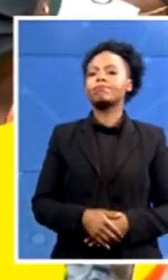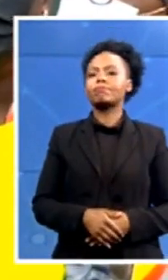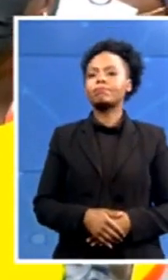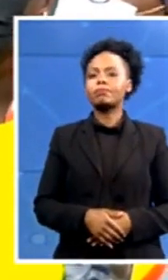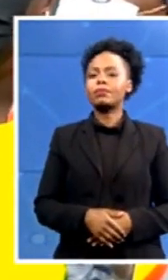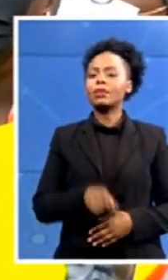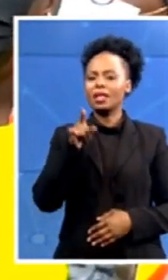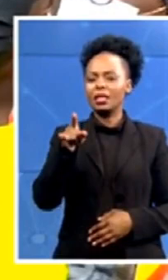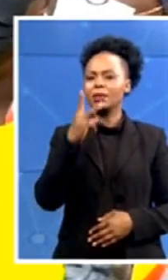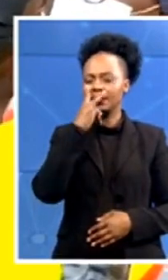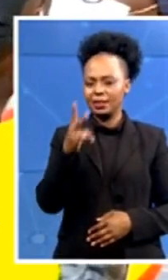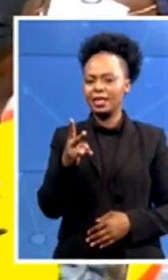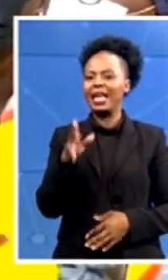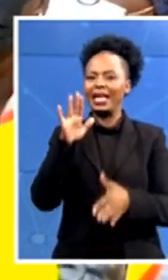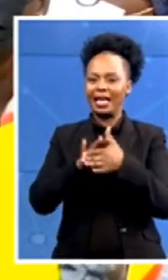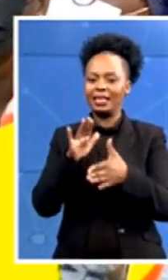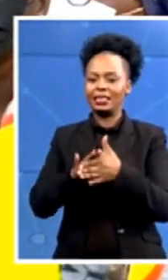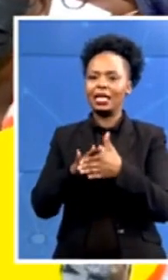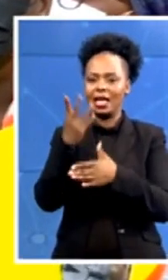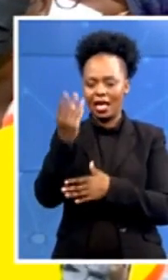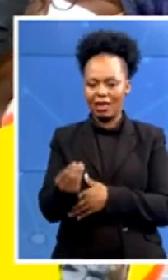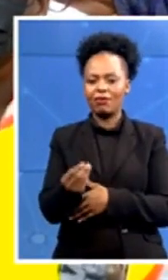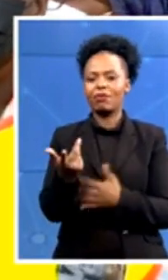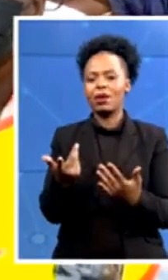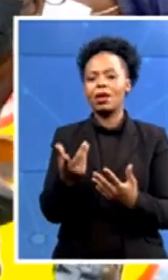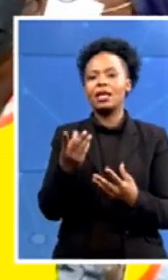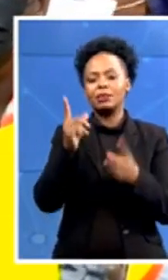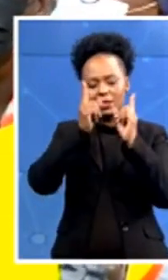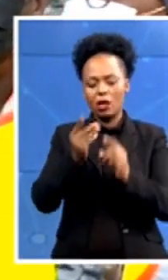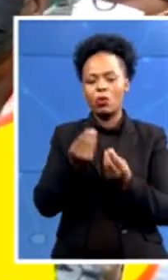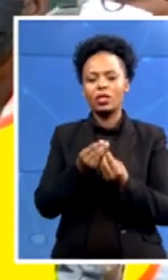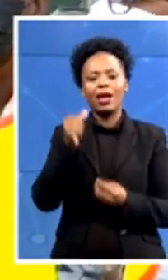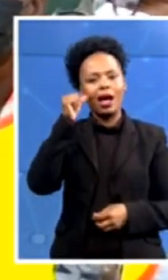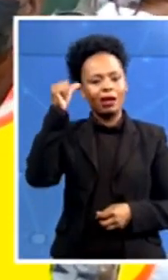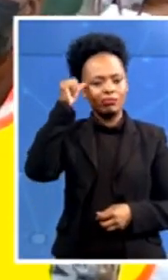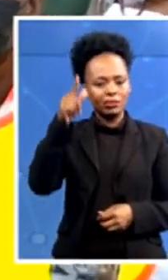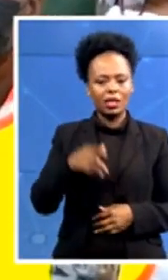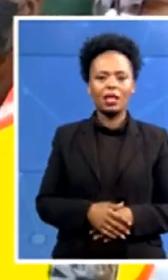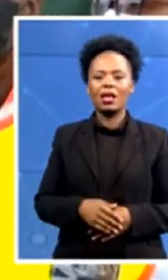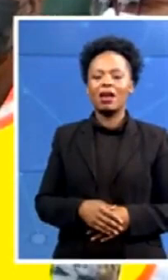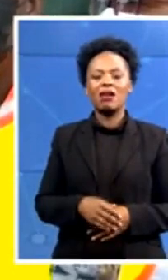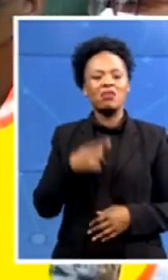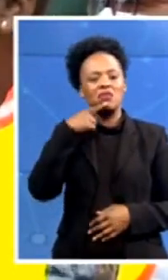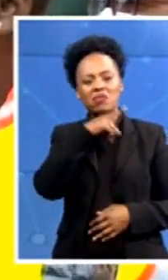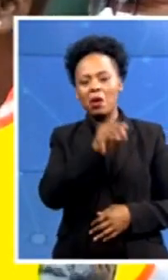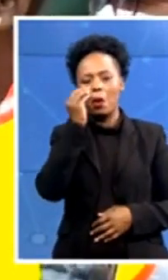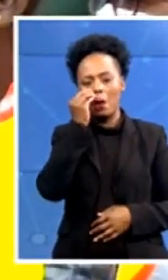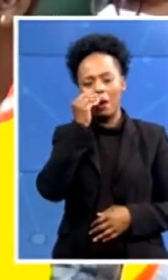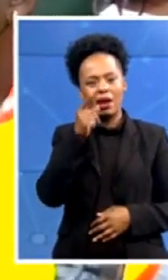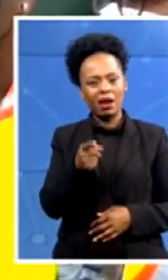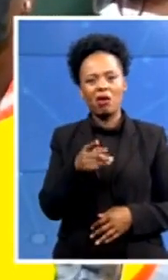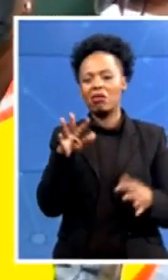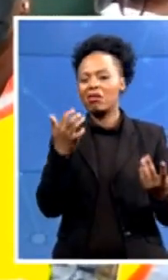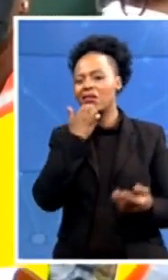the false information. It's more of sometimes just being unable to access. So you got a combination. The